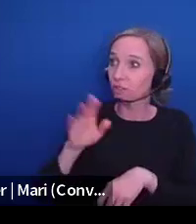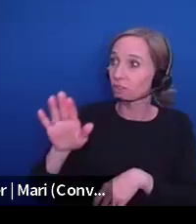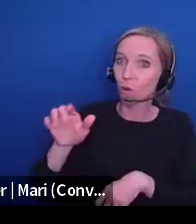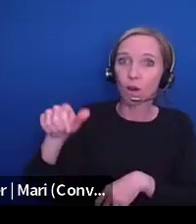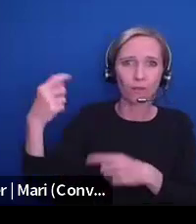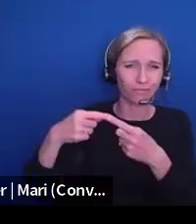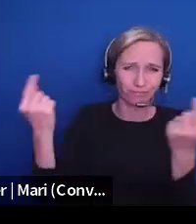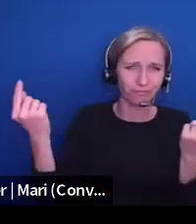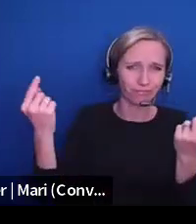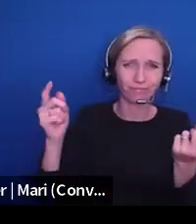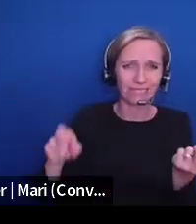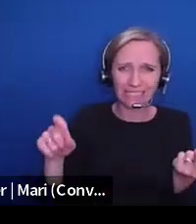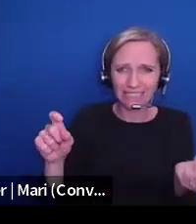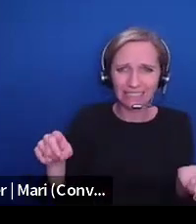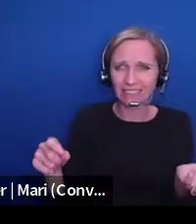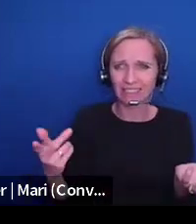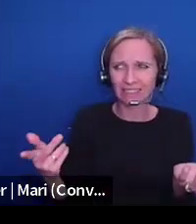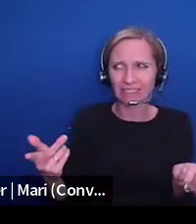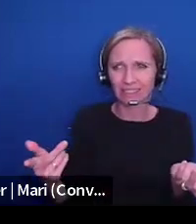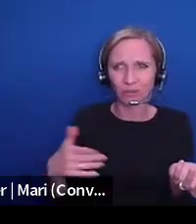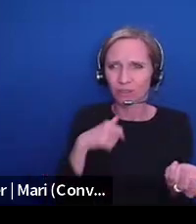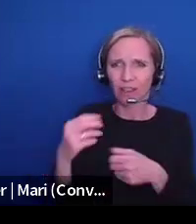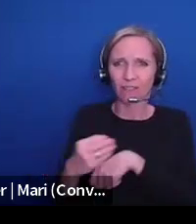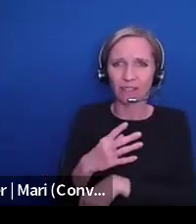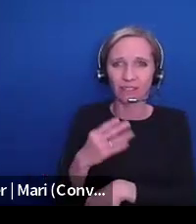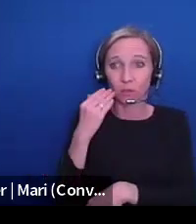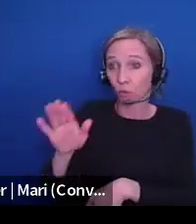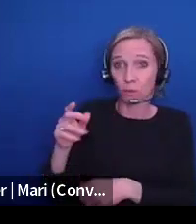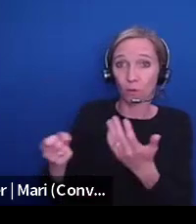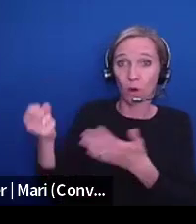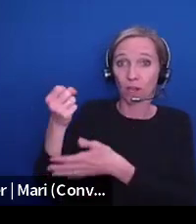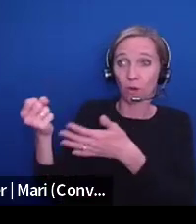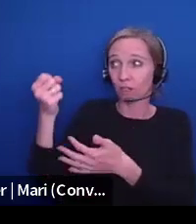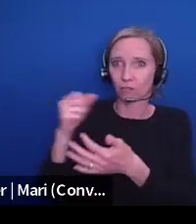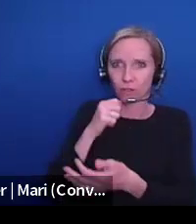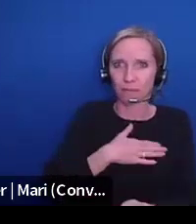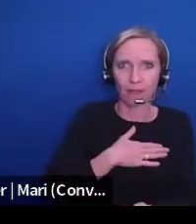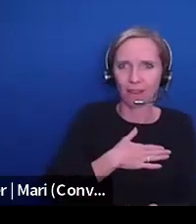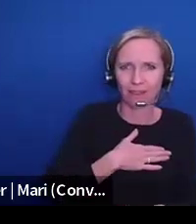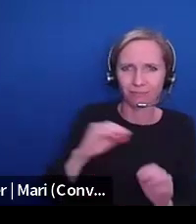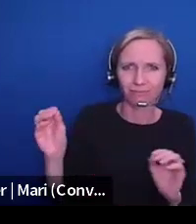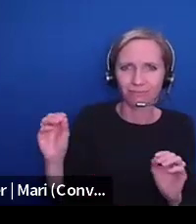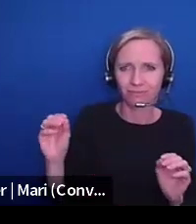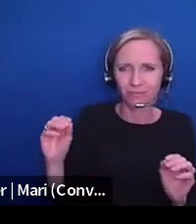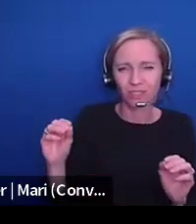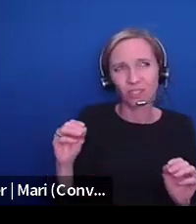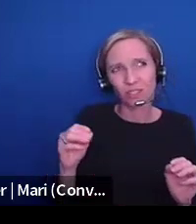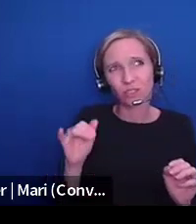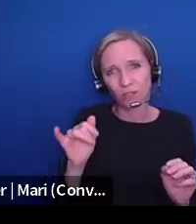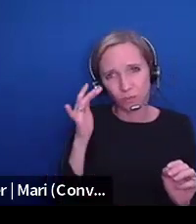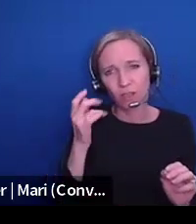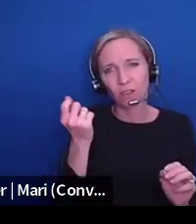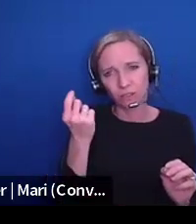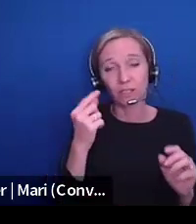from the other community was really worried, like kind of what their priority was not necessarily your priority. So having groups